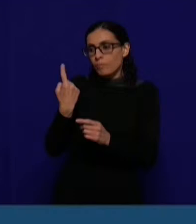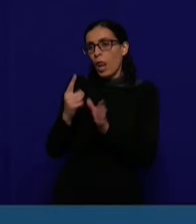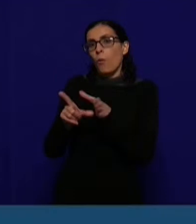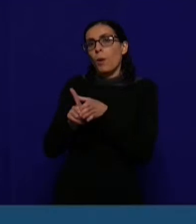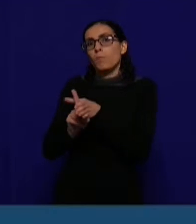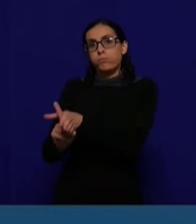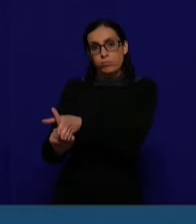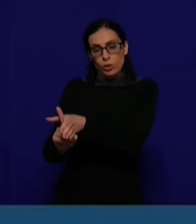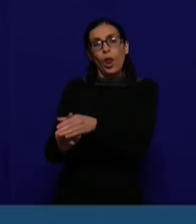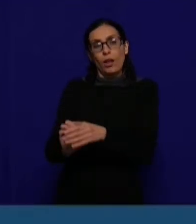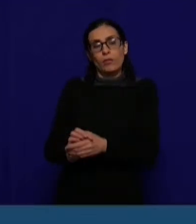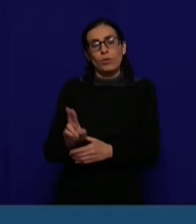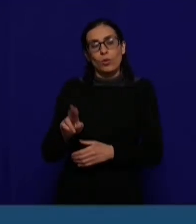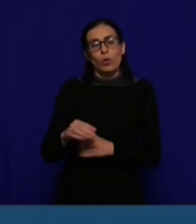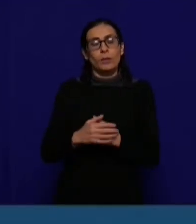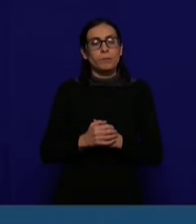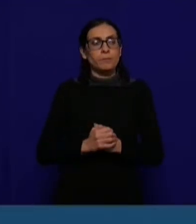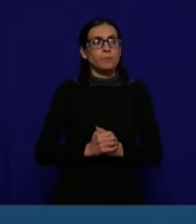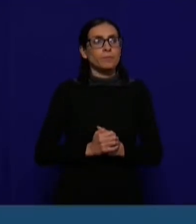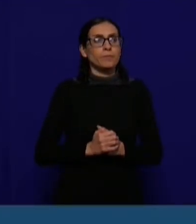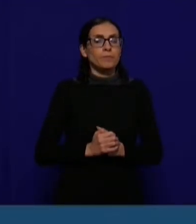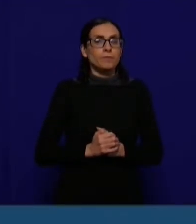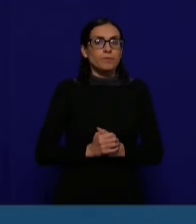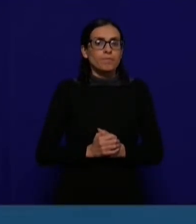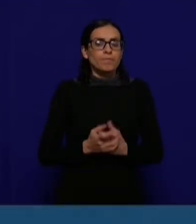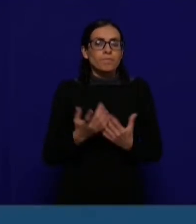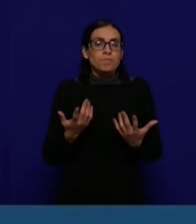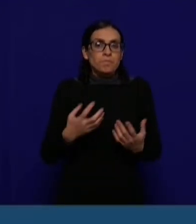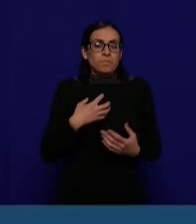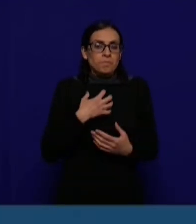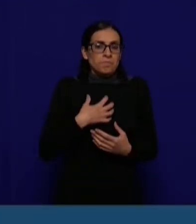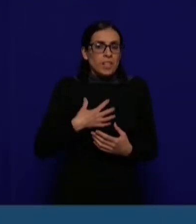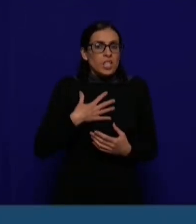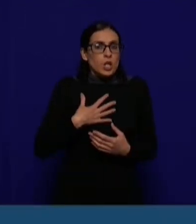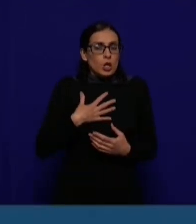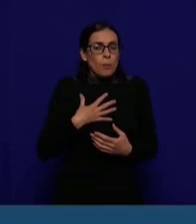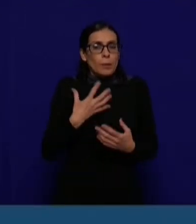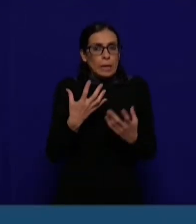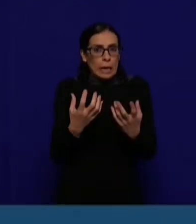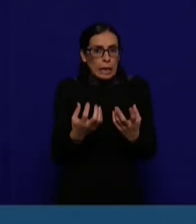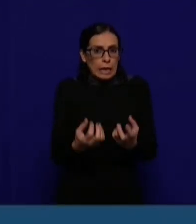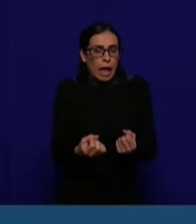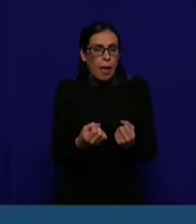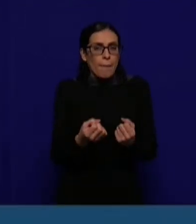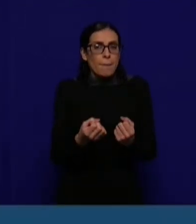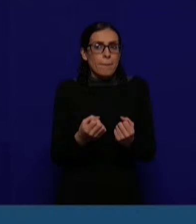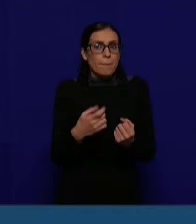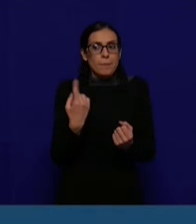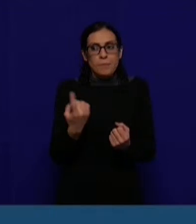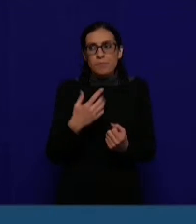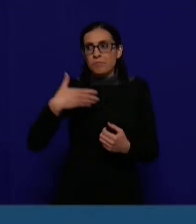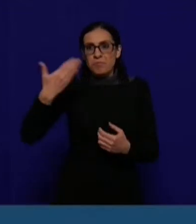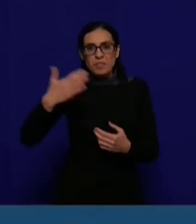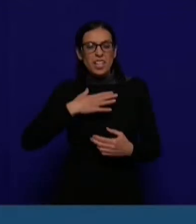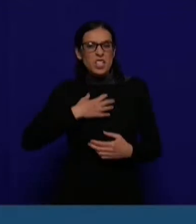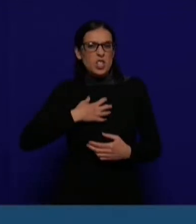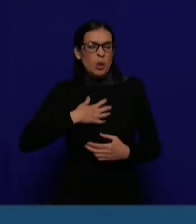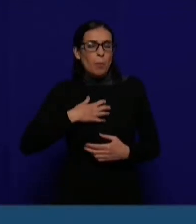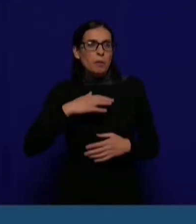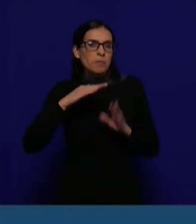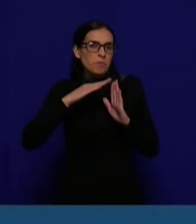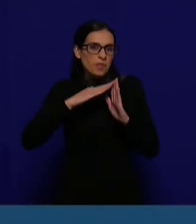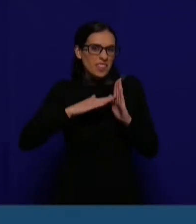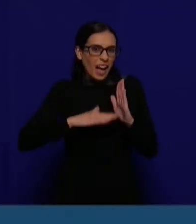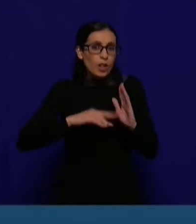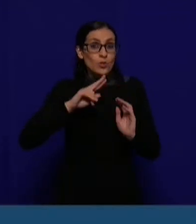f'iżolazzjoni. Fakarkom, is-sintomi li għandna imbarra n-nies li qegħdin jiġu affettwati wkoll huwa inqas, però importanti